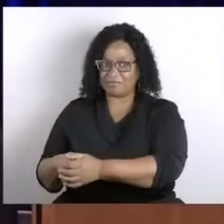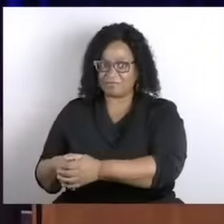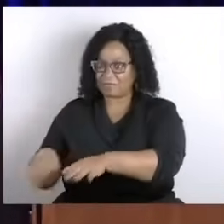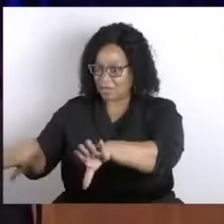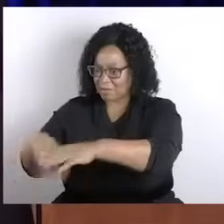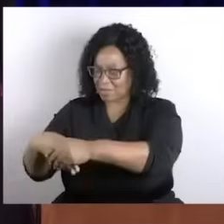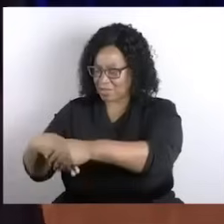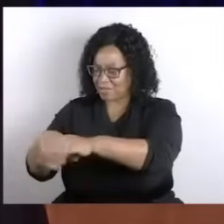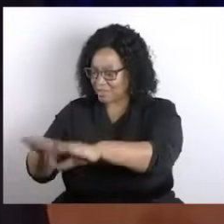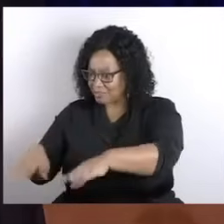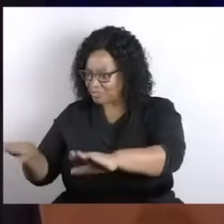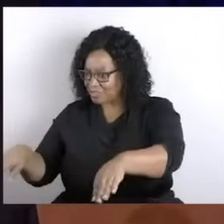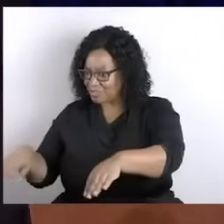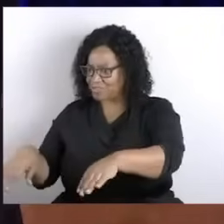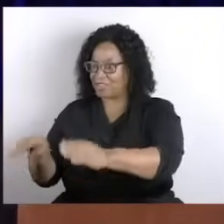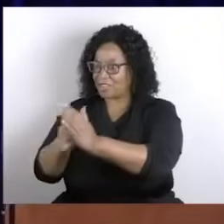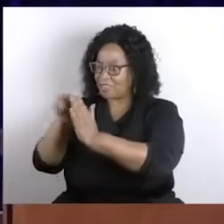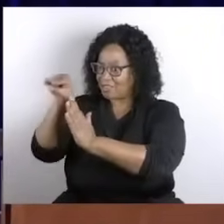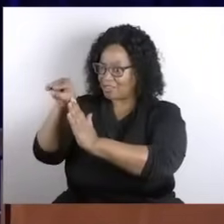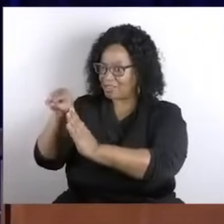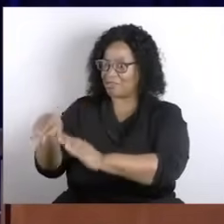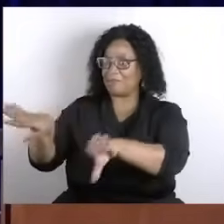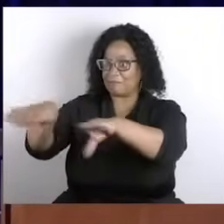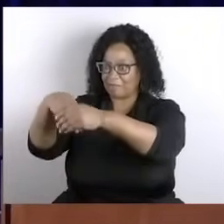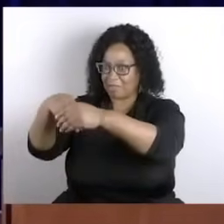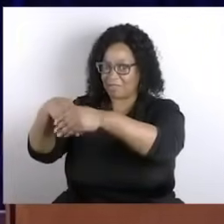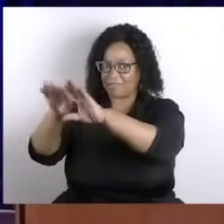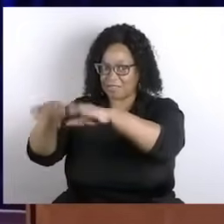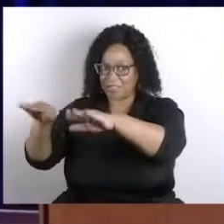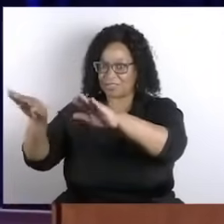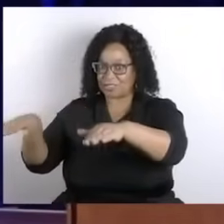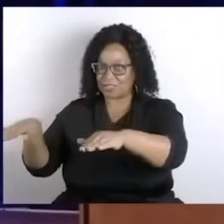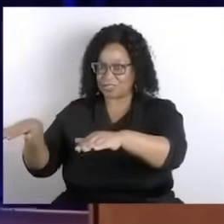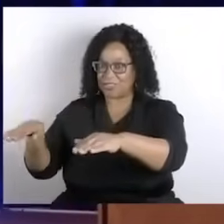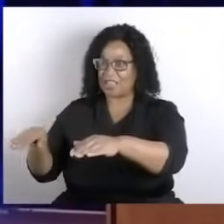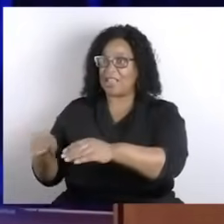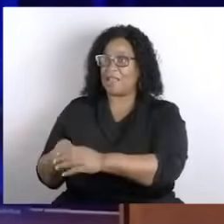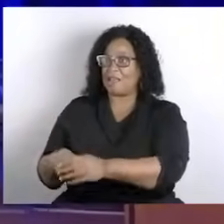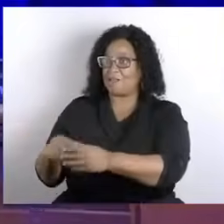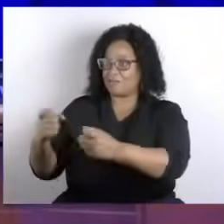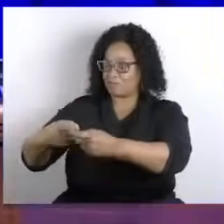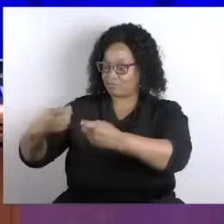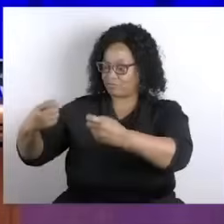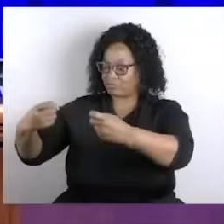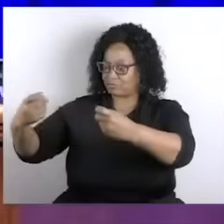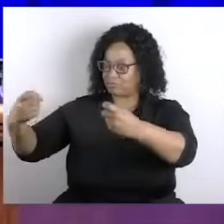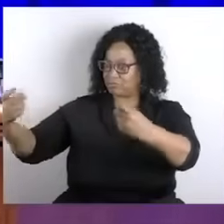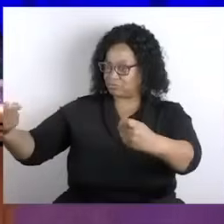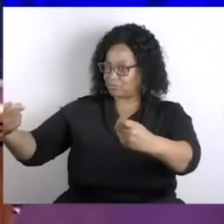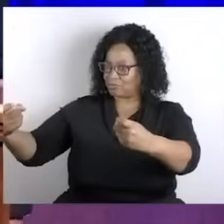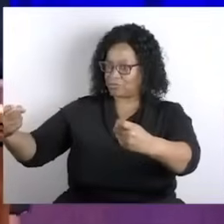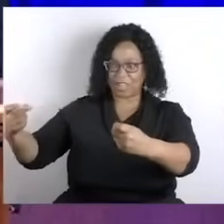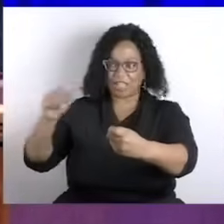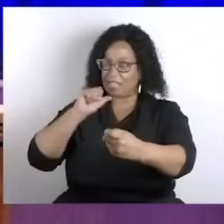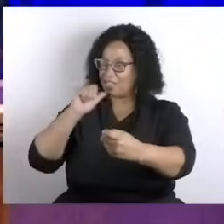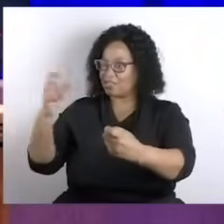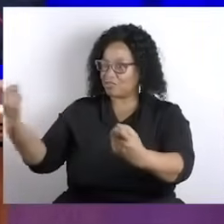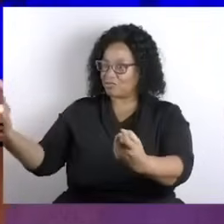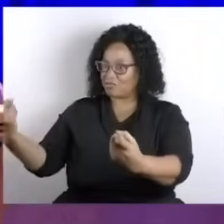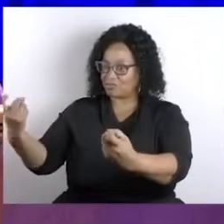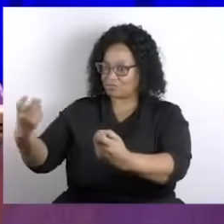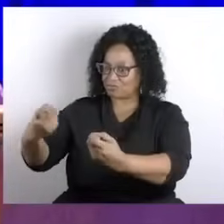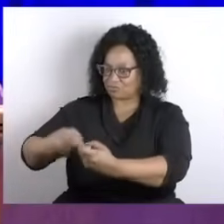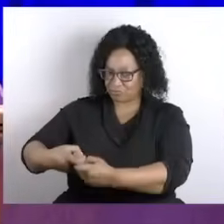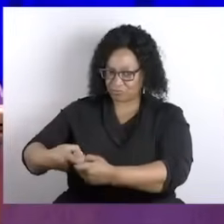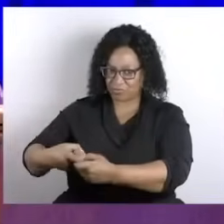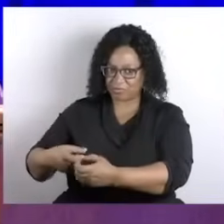to marry, have some children. Let the children get married, have some children. Increase there and don't decrease. I want